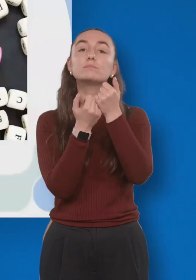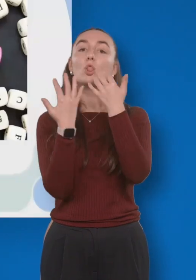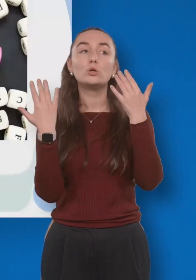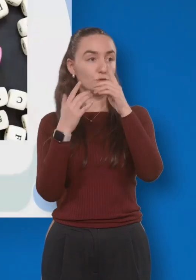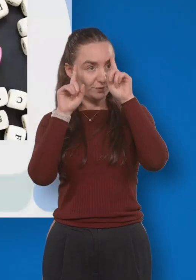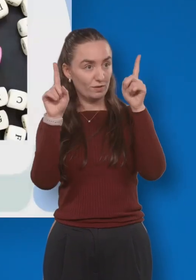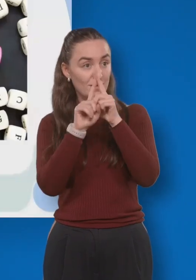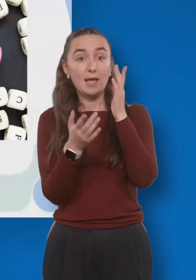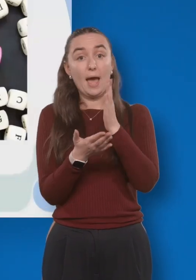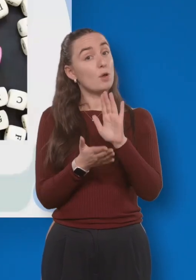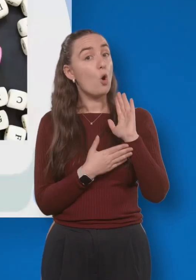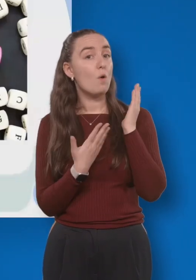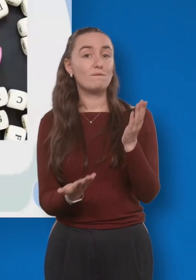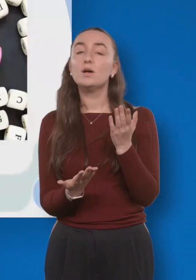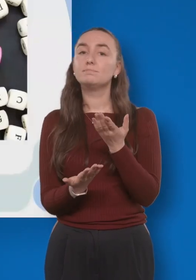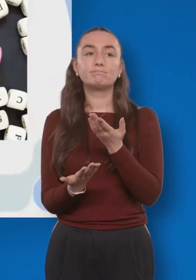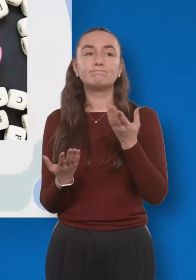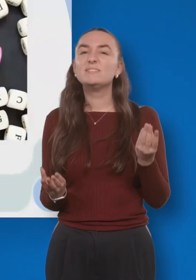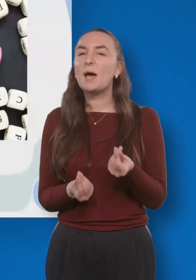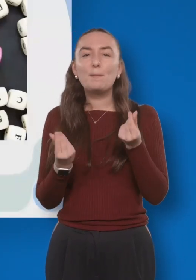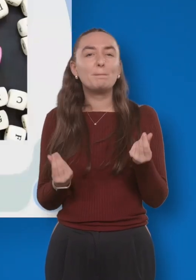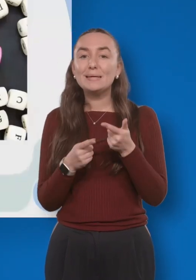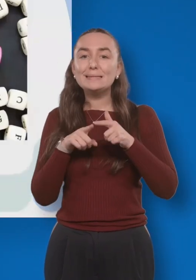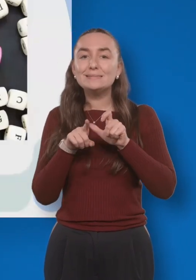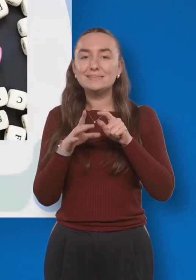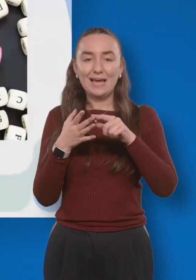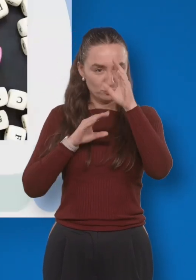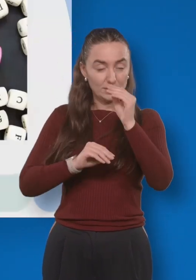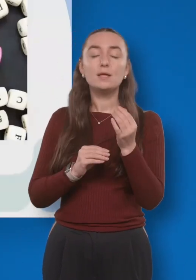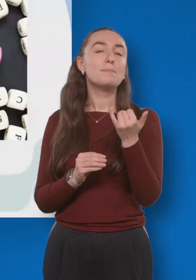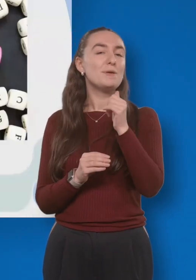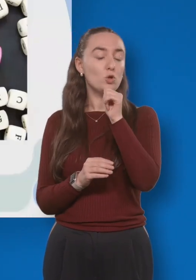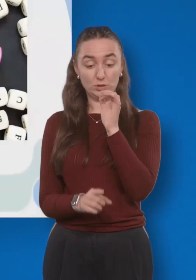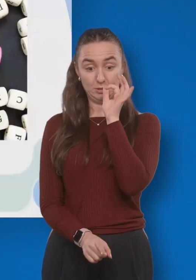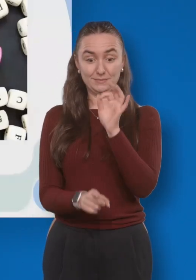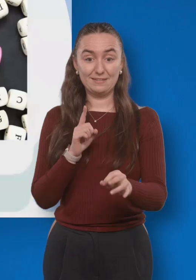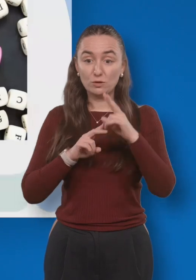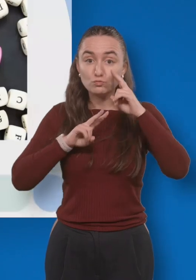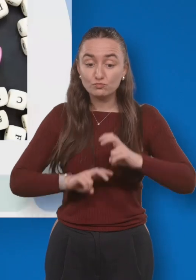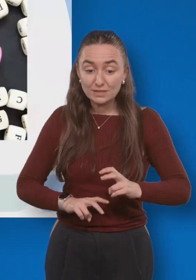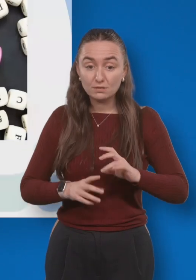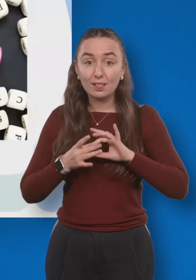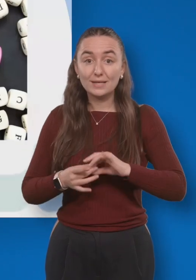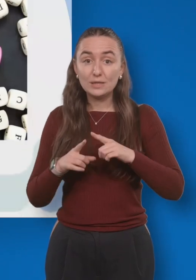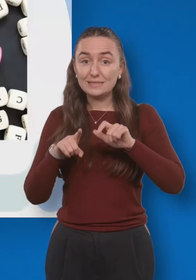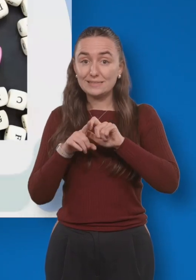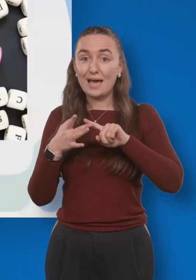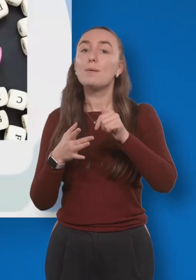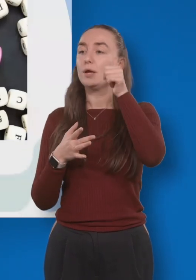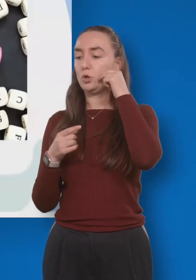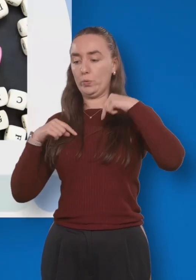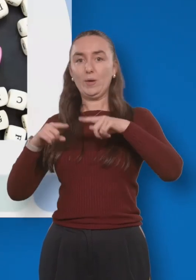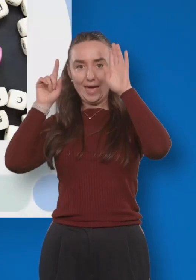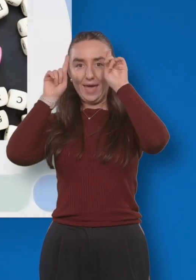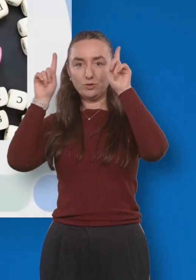Quite a lot of universities are offering some kind of EDI training, not necessarily specific for researchers, but more broadly. I know at